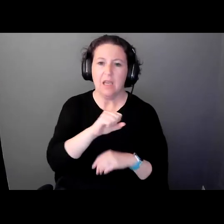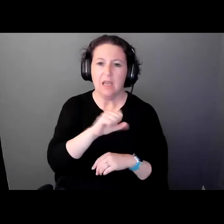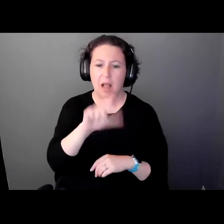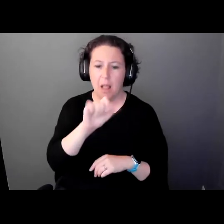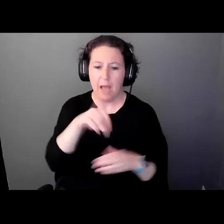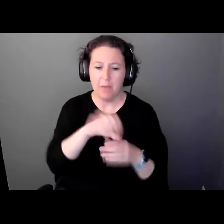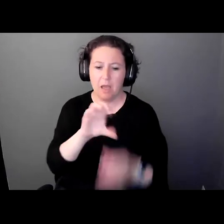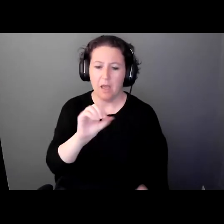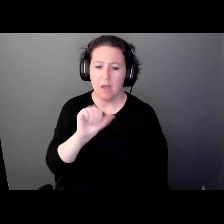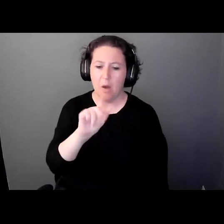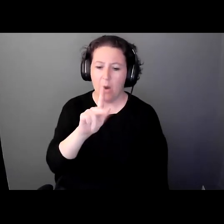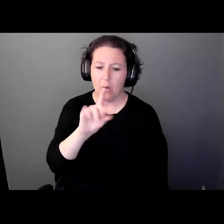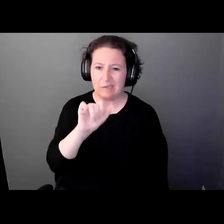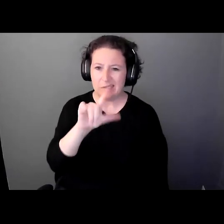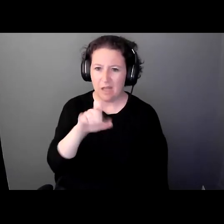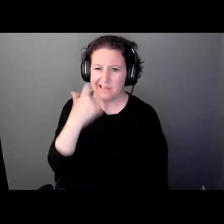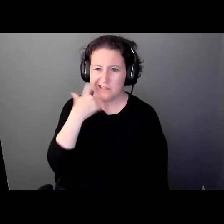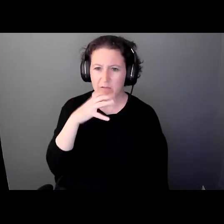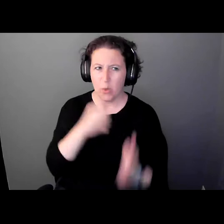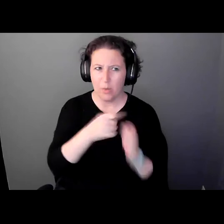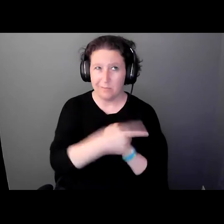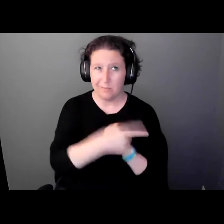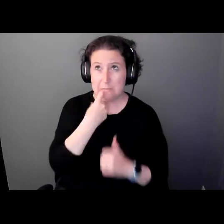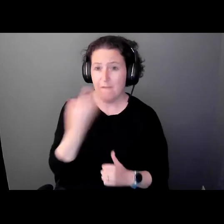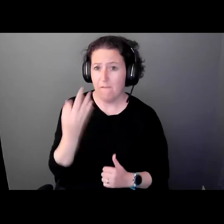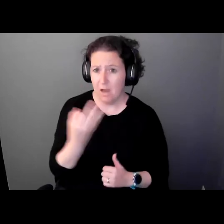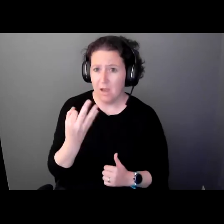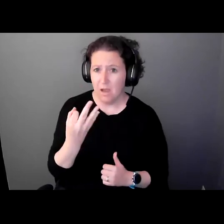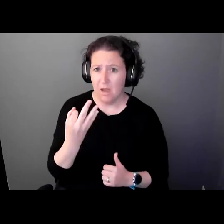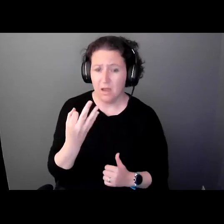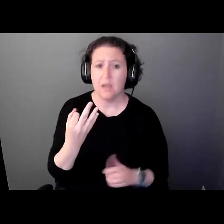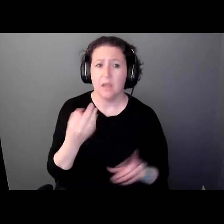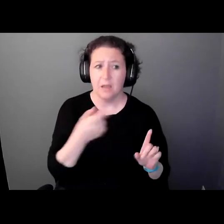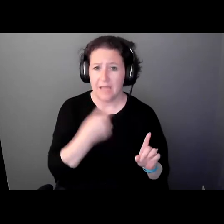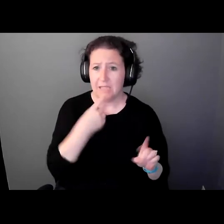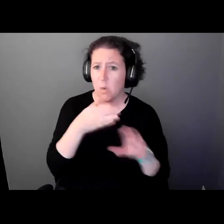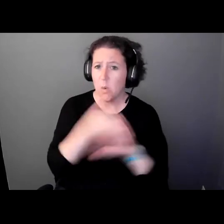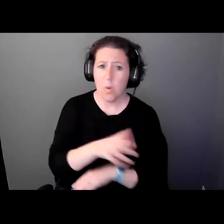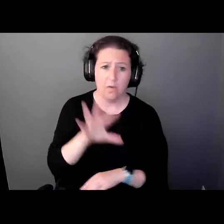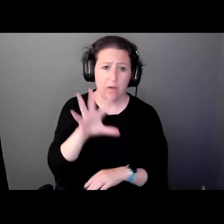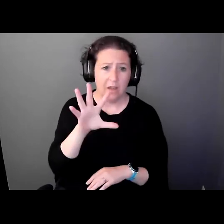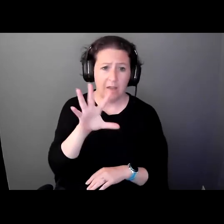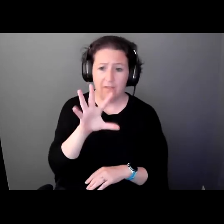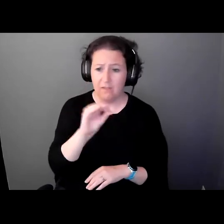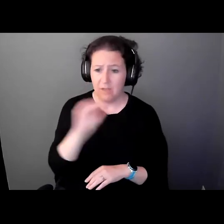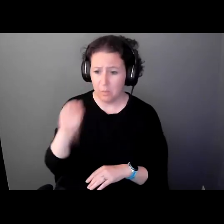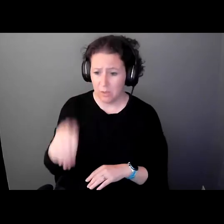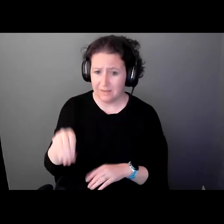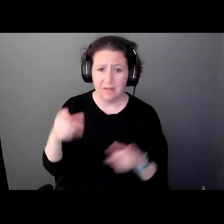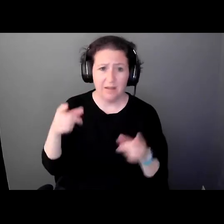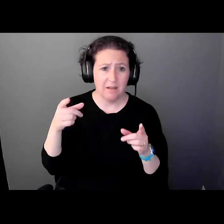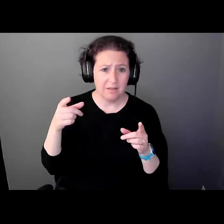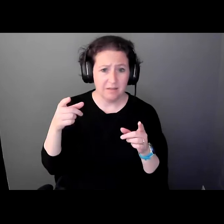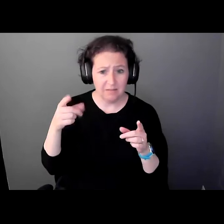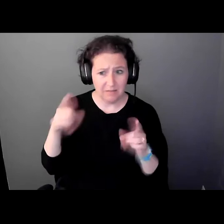there as recently as Friday afternoon, and we're past 50% in terms of our sequence variants being